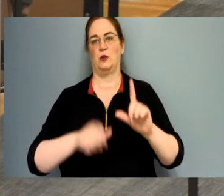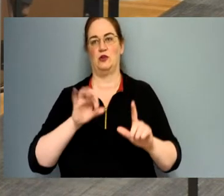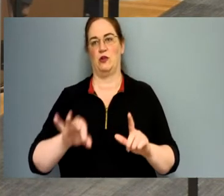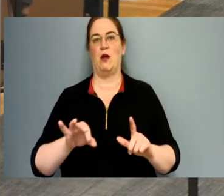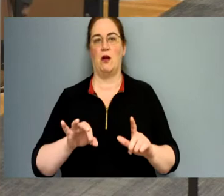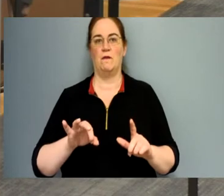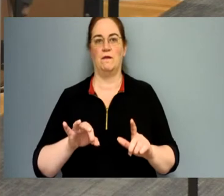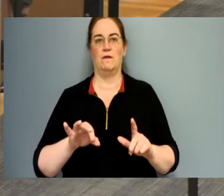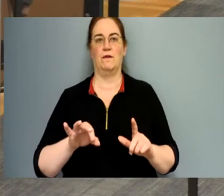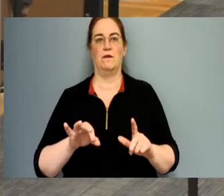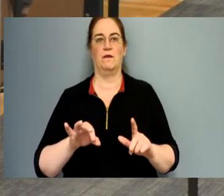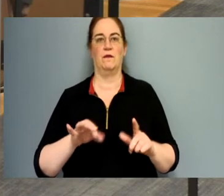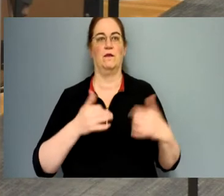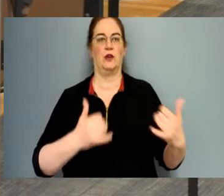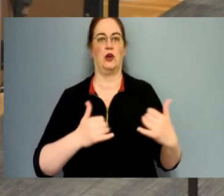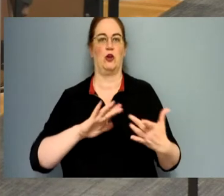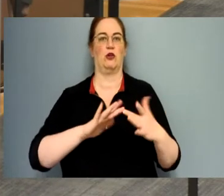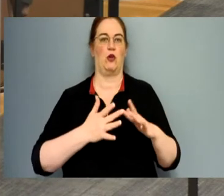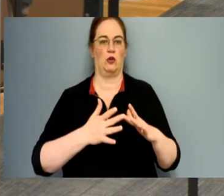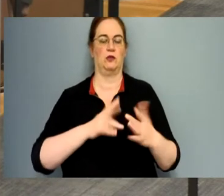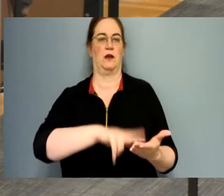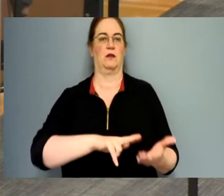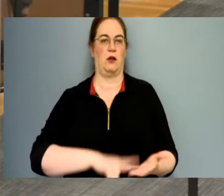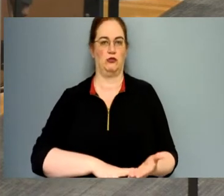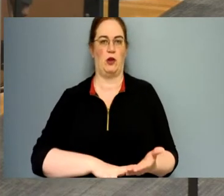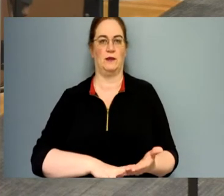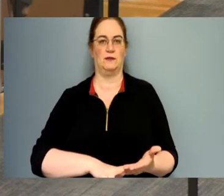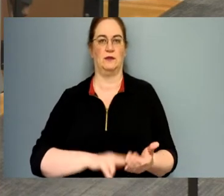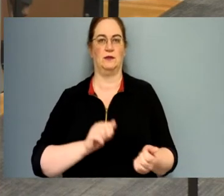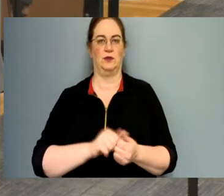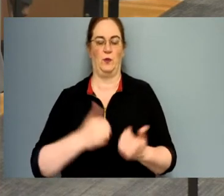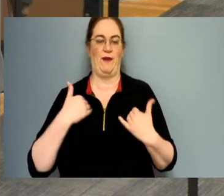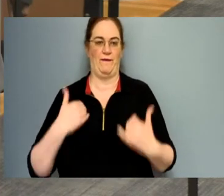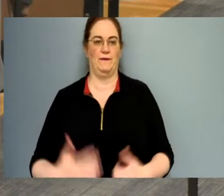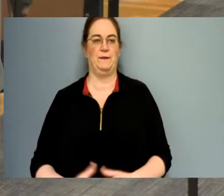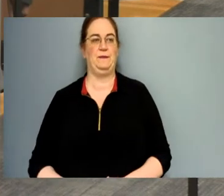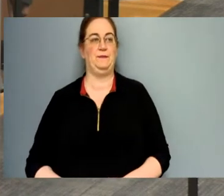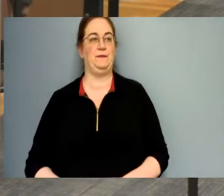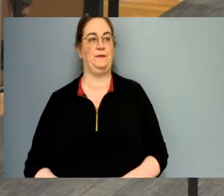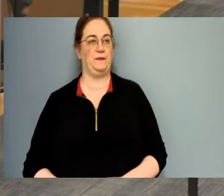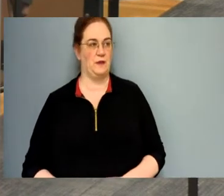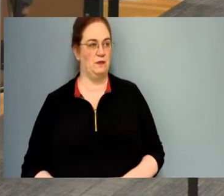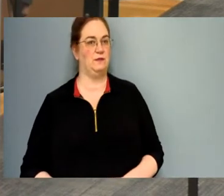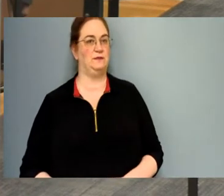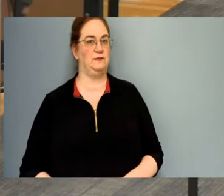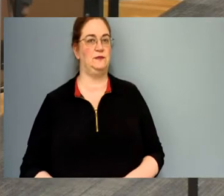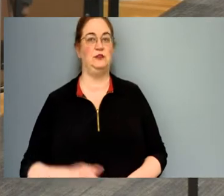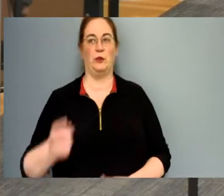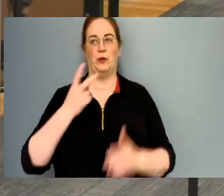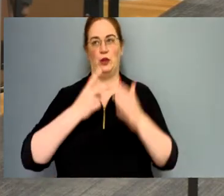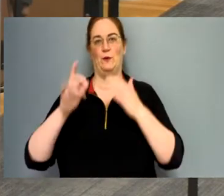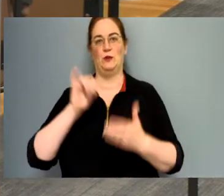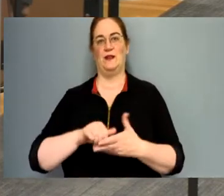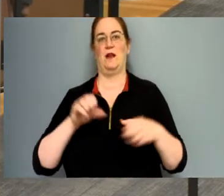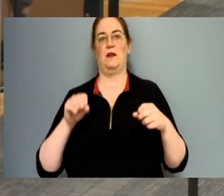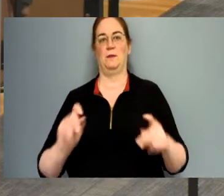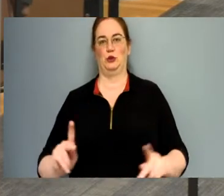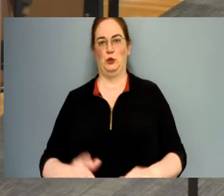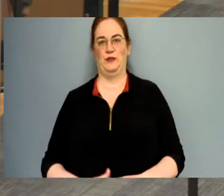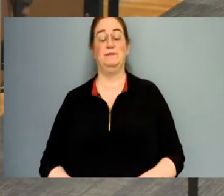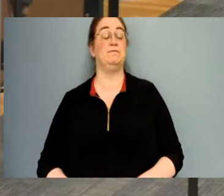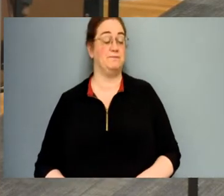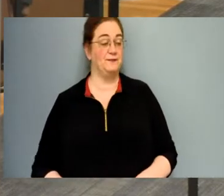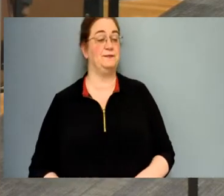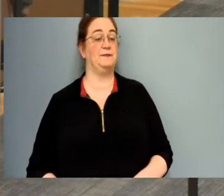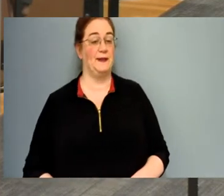the current online contract that we have. All right. So I know we look forward to that opportunity. Yeah.